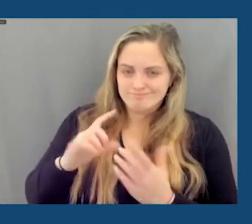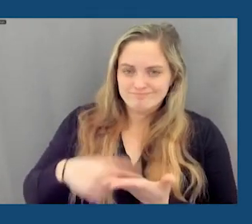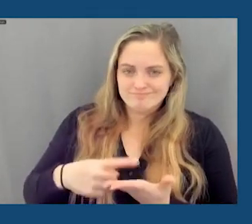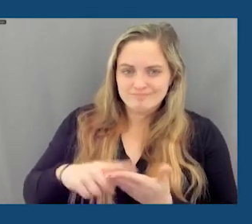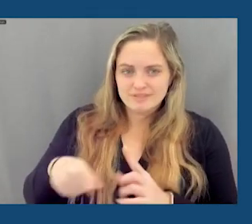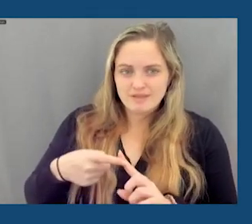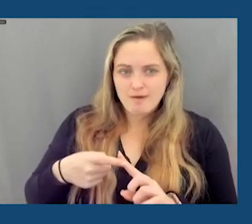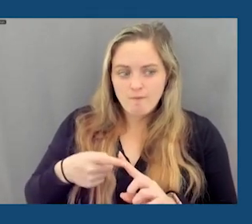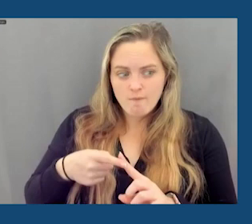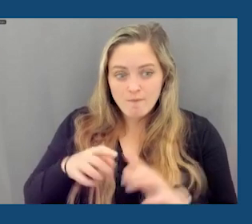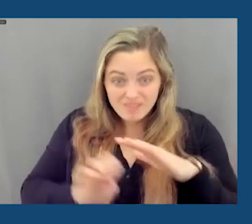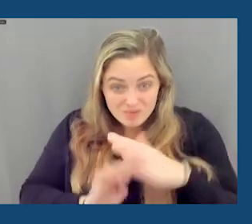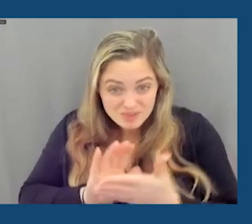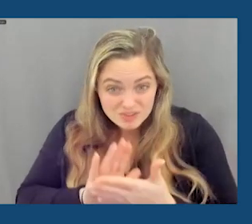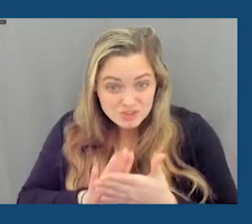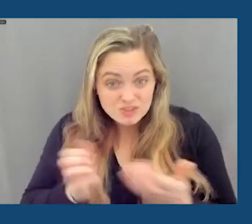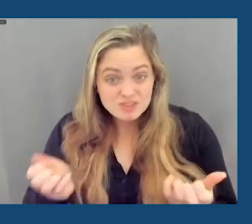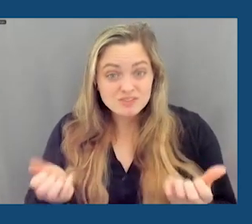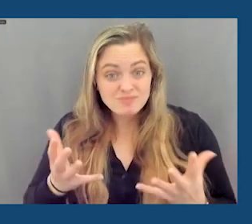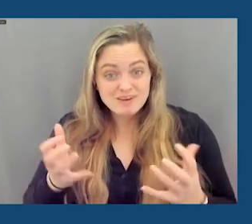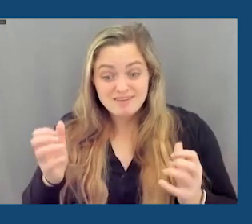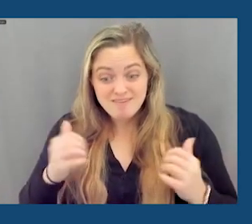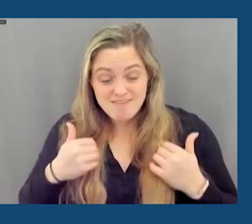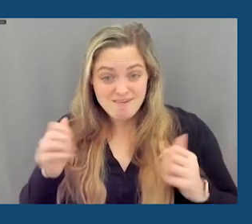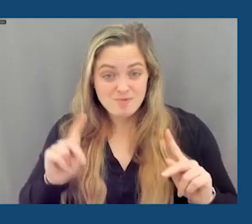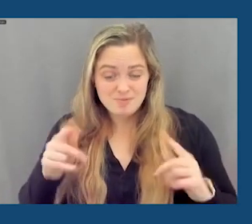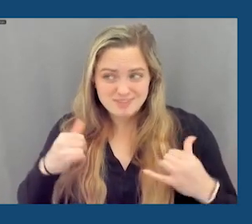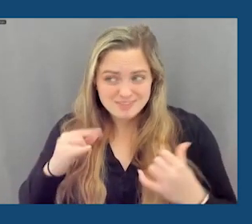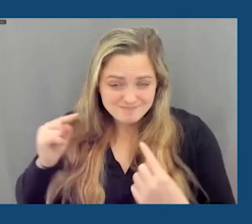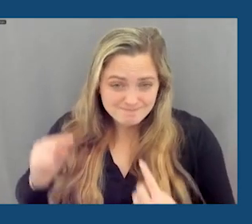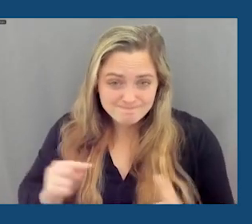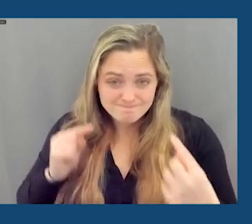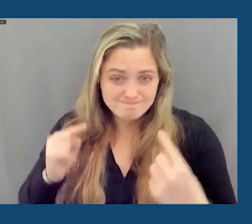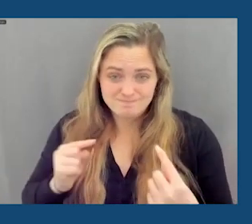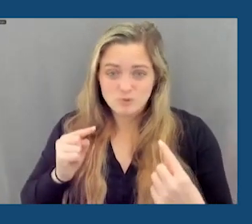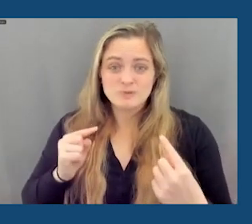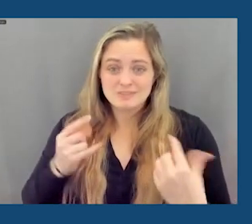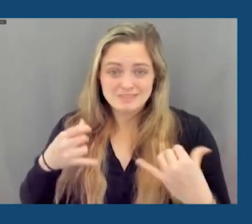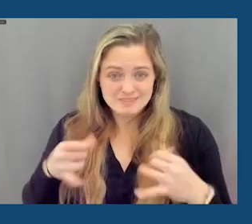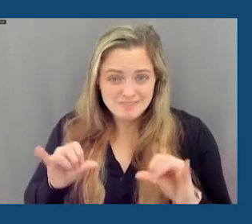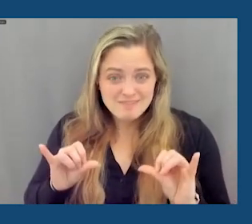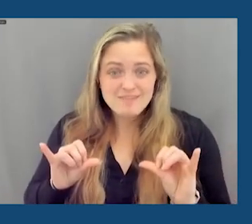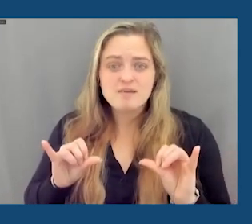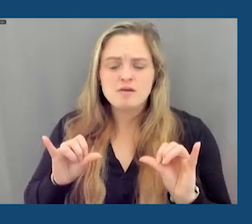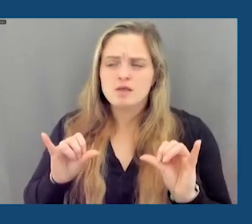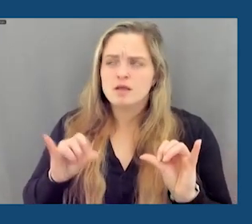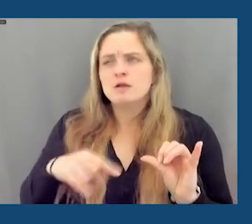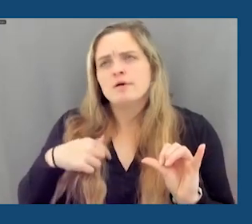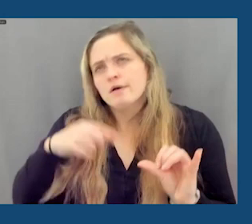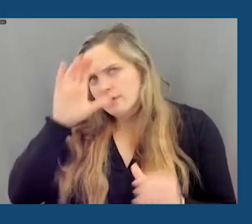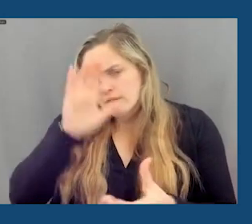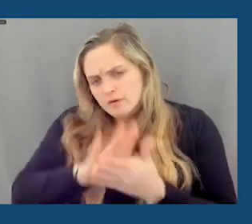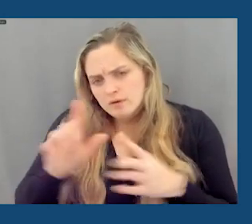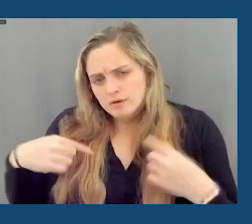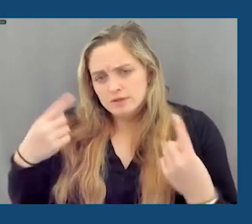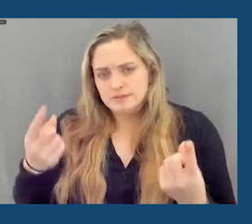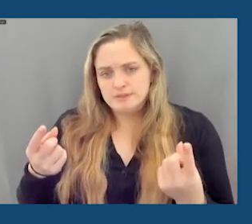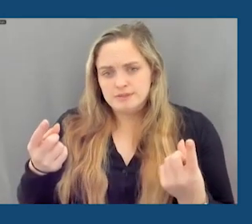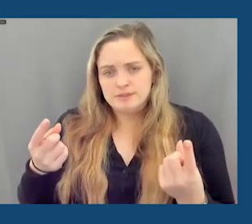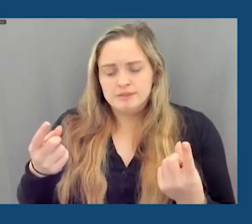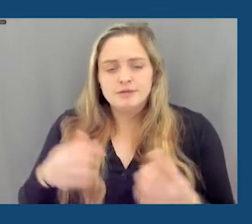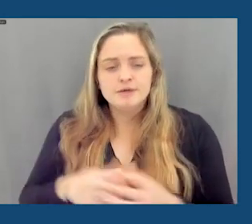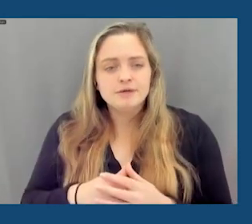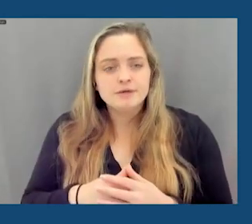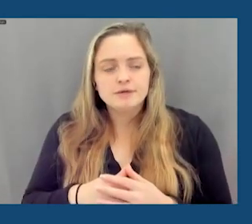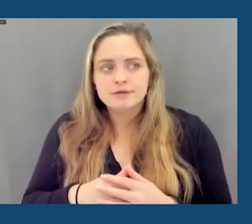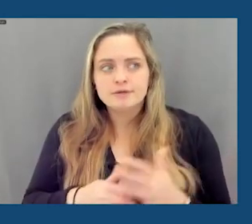elementary schools, a lot of young people are still struggling at that level as well. And I've long believed that every ounce of energy we